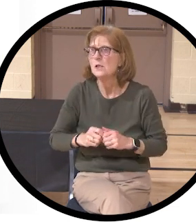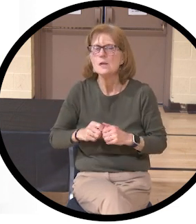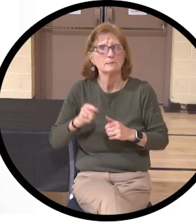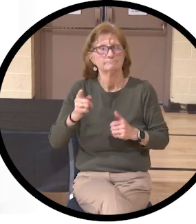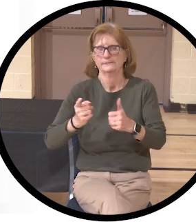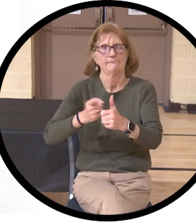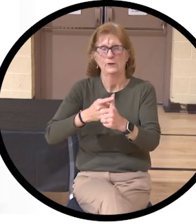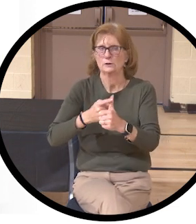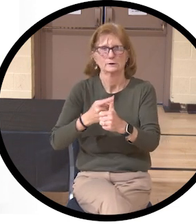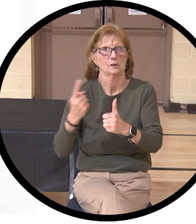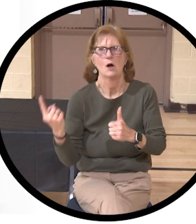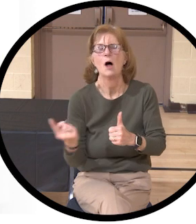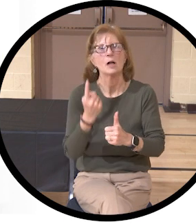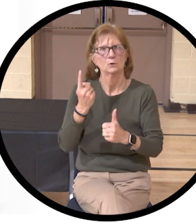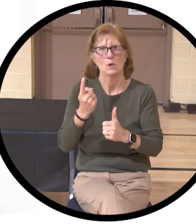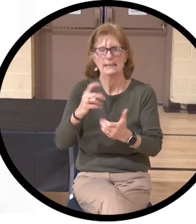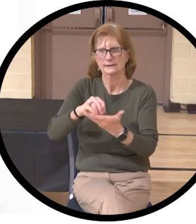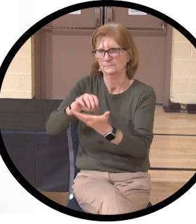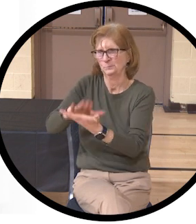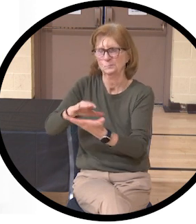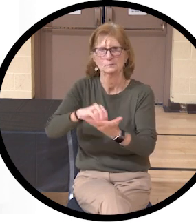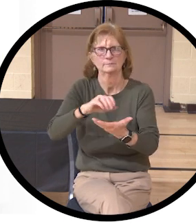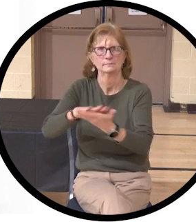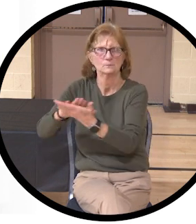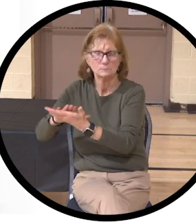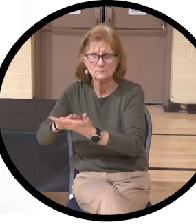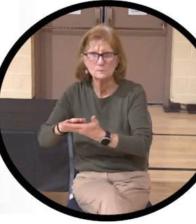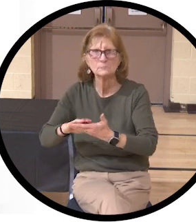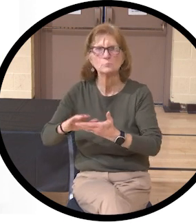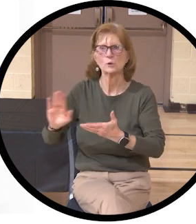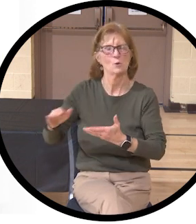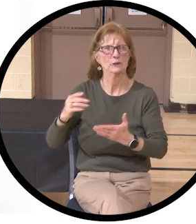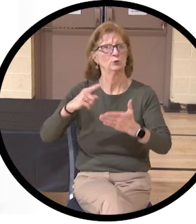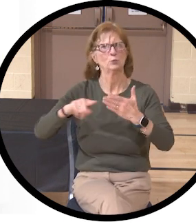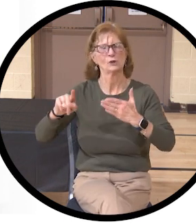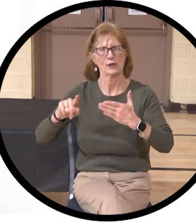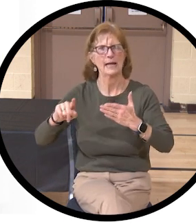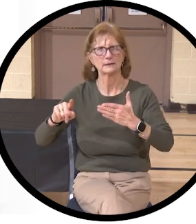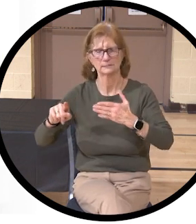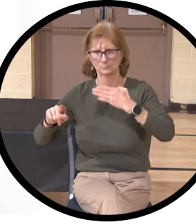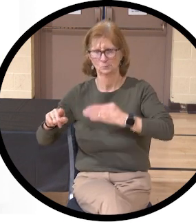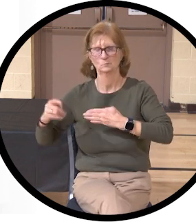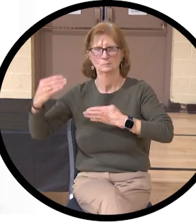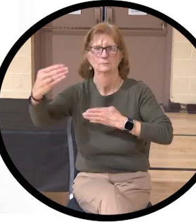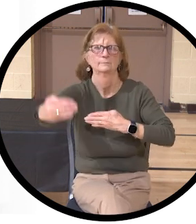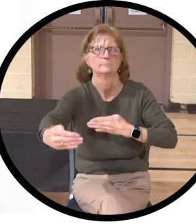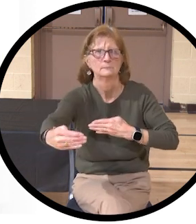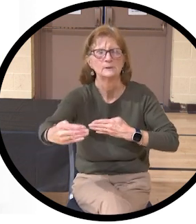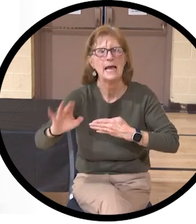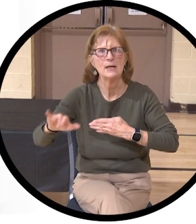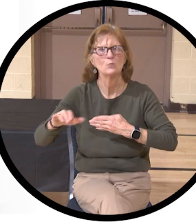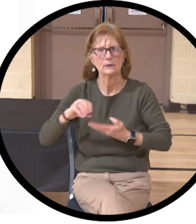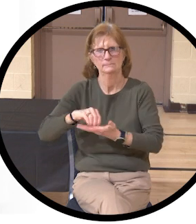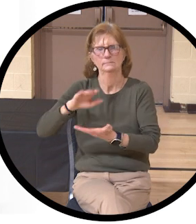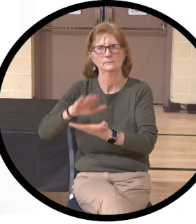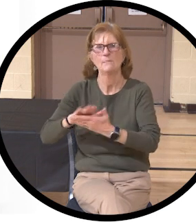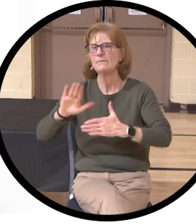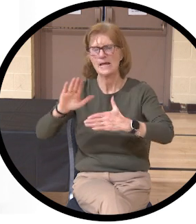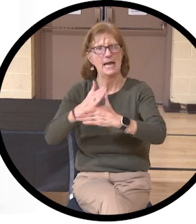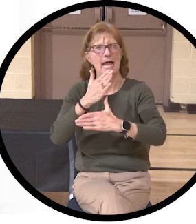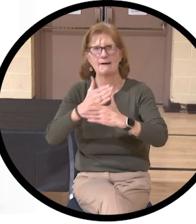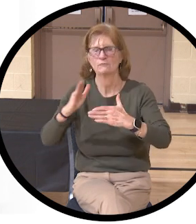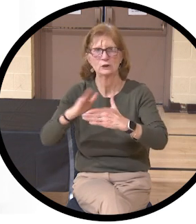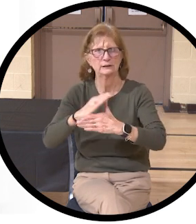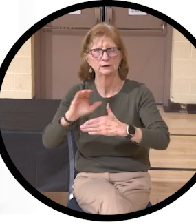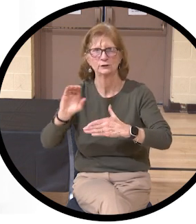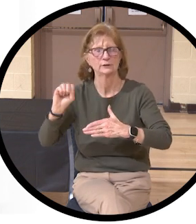we collect data, it's always going to be mid-block on the corridor so that it's the average speed throughout the corridor. We'll never collect data like right